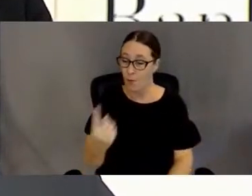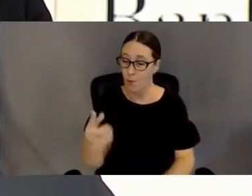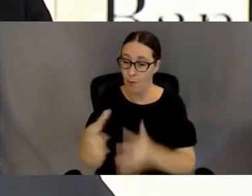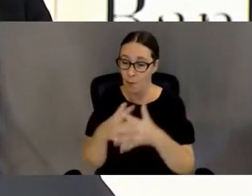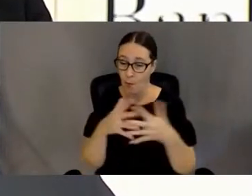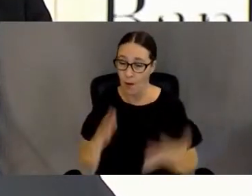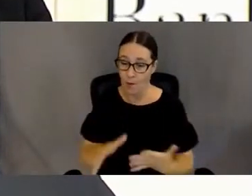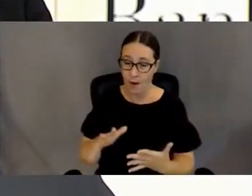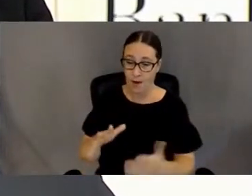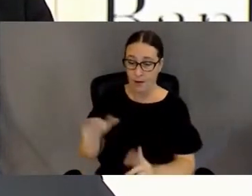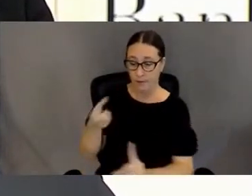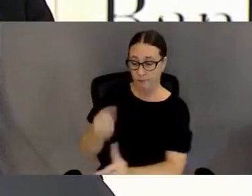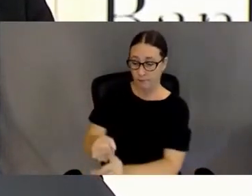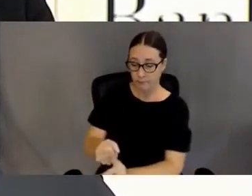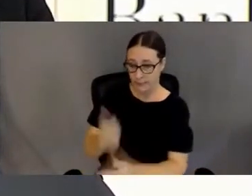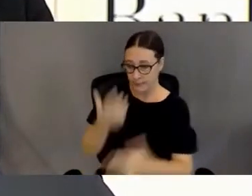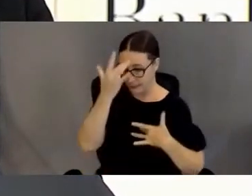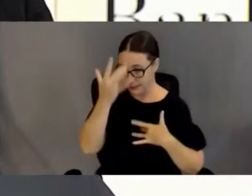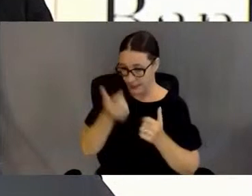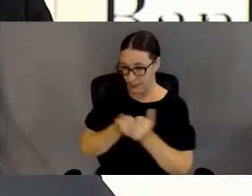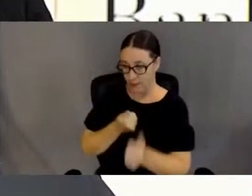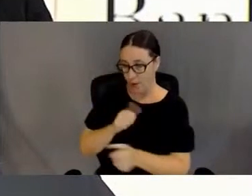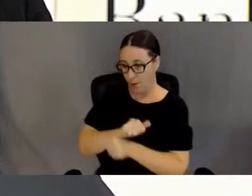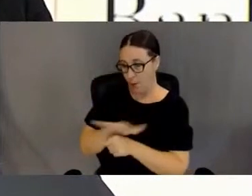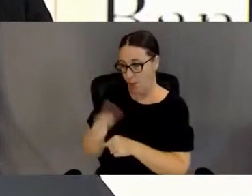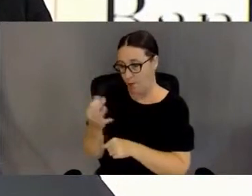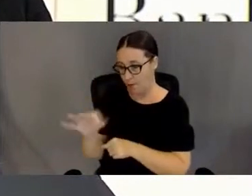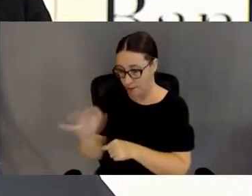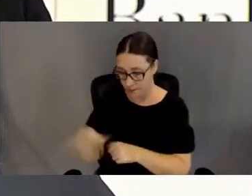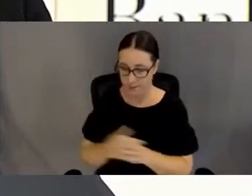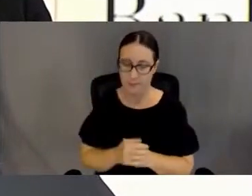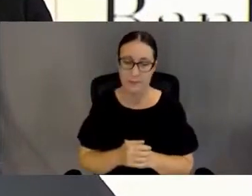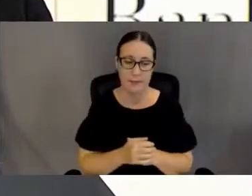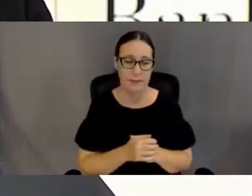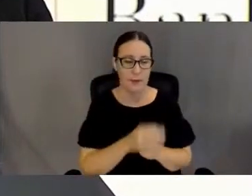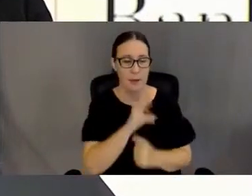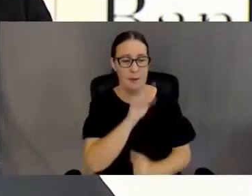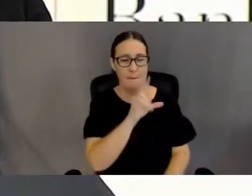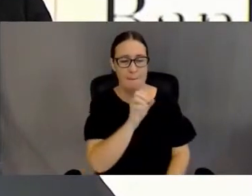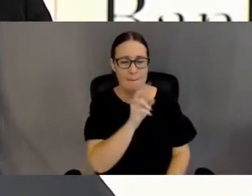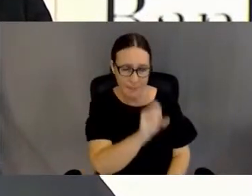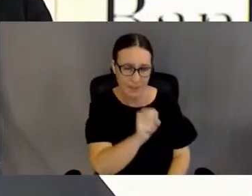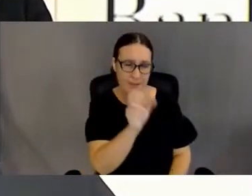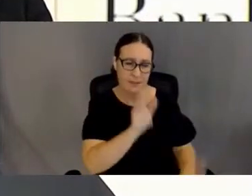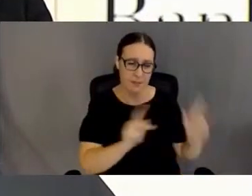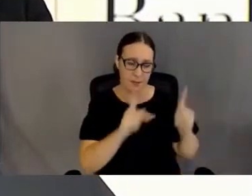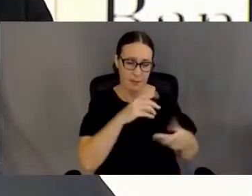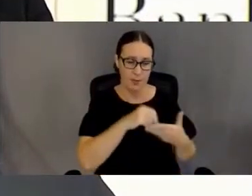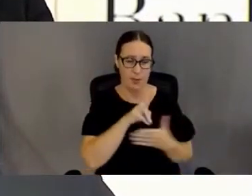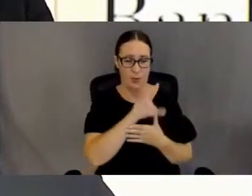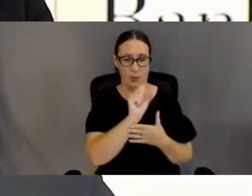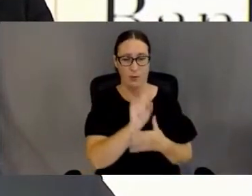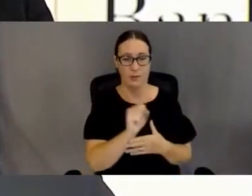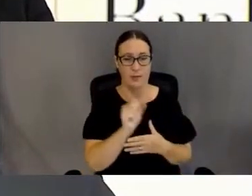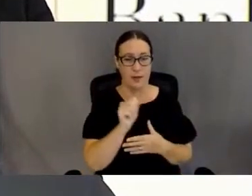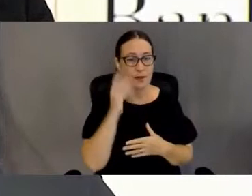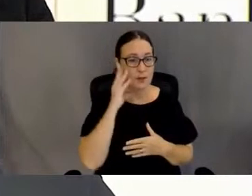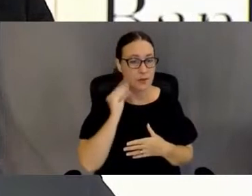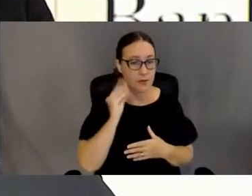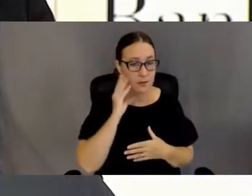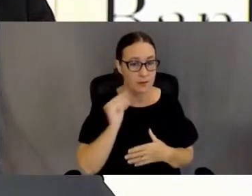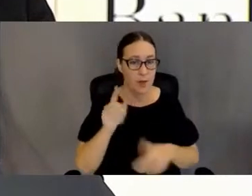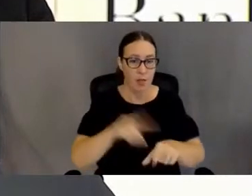with COVID-19, millions of people in this country were running up against a series of long-term